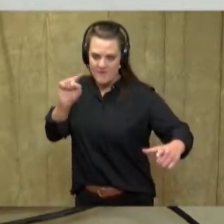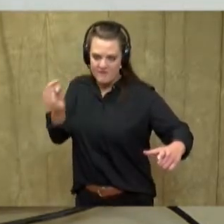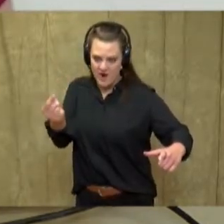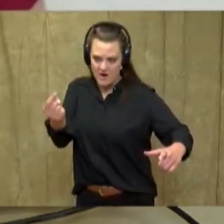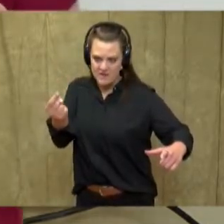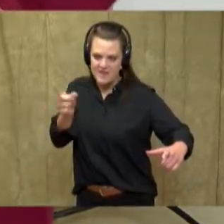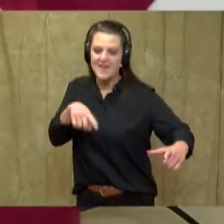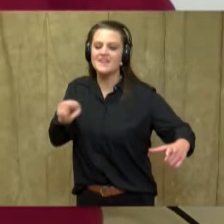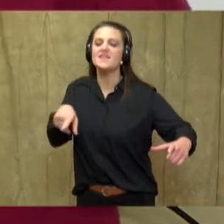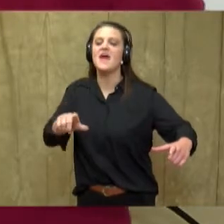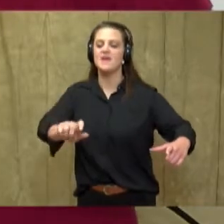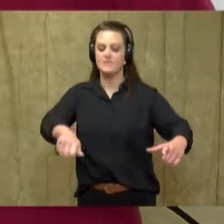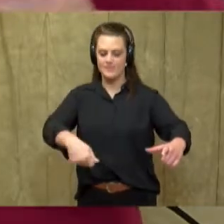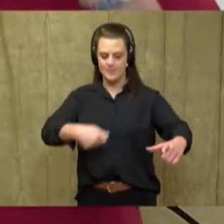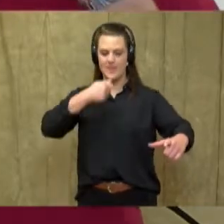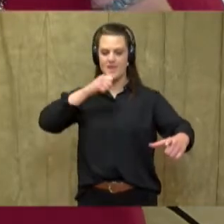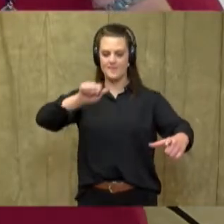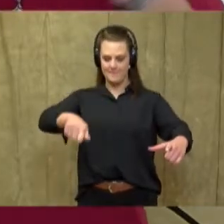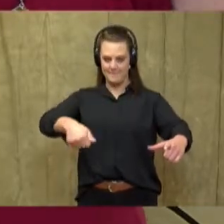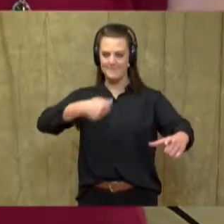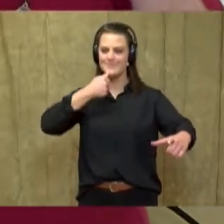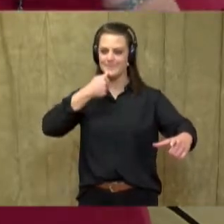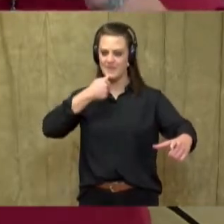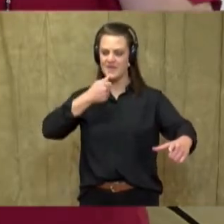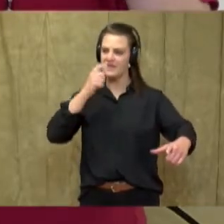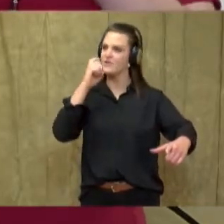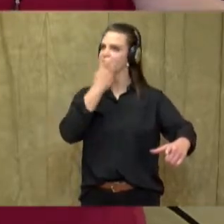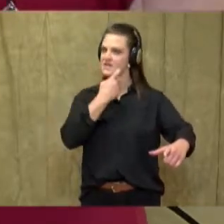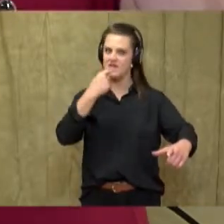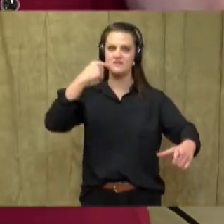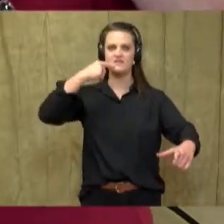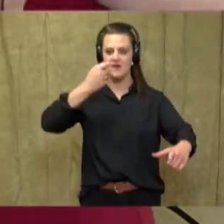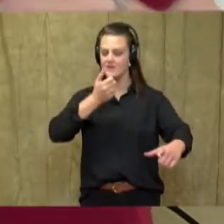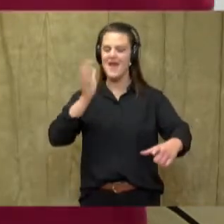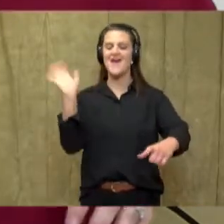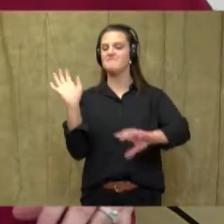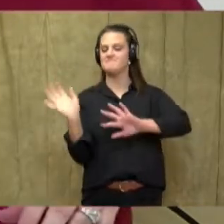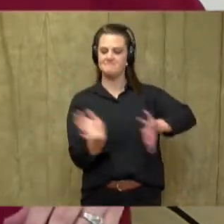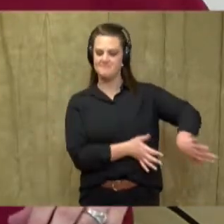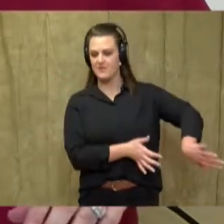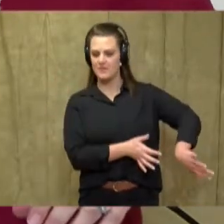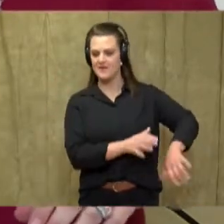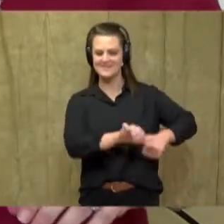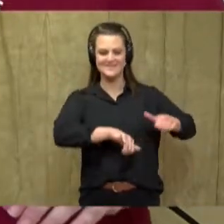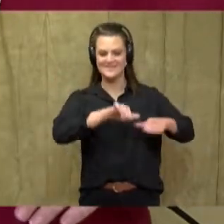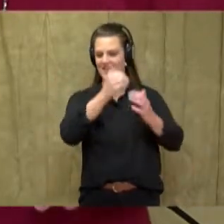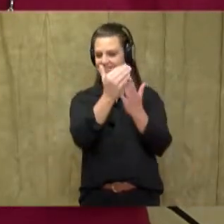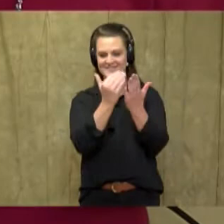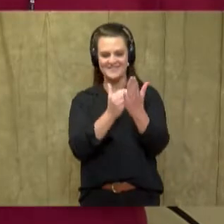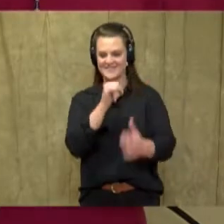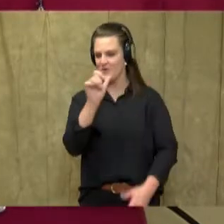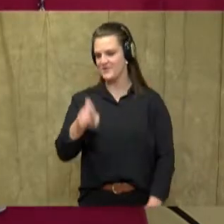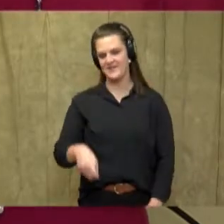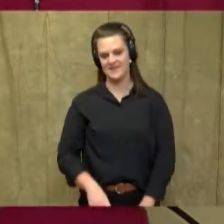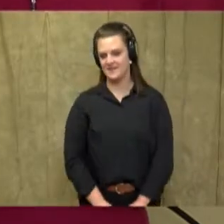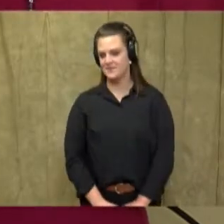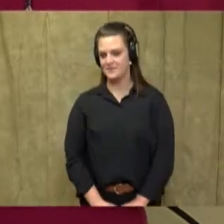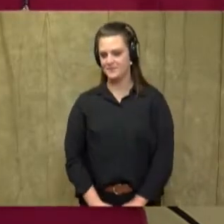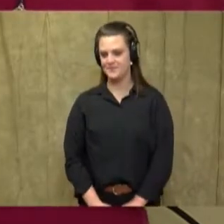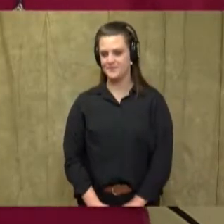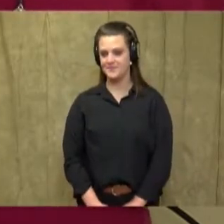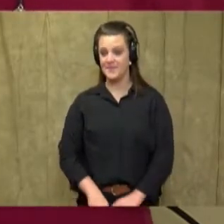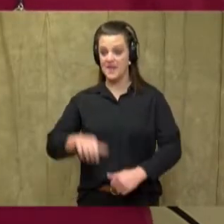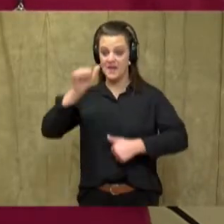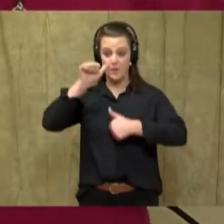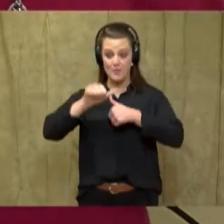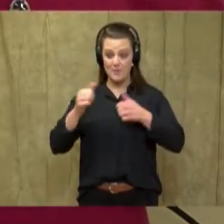eat later on with our teeth and our tongue. And never mind, you don't need a science lesson. What I want you to really